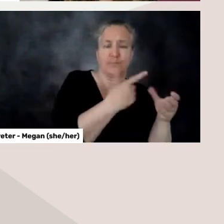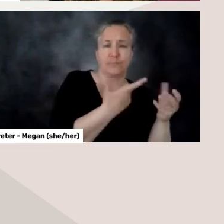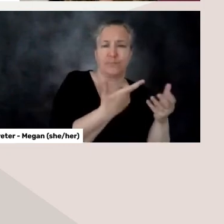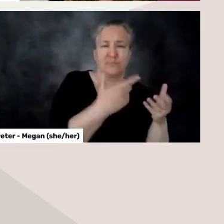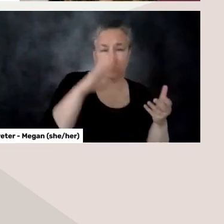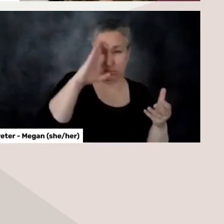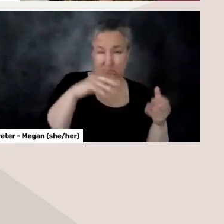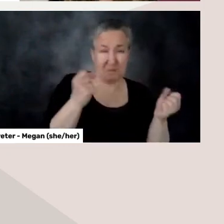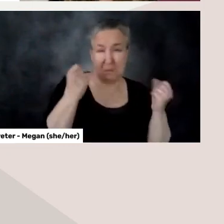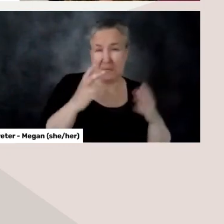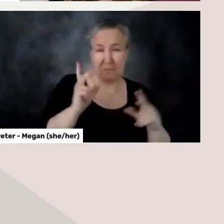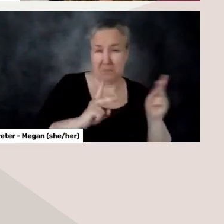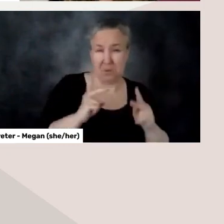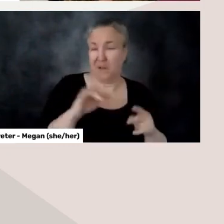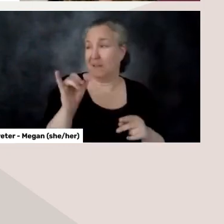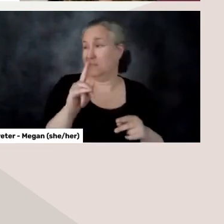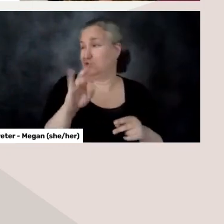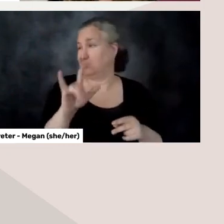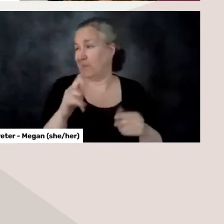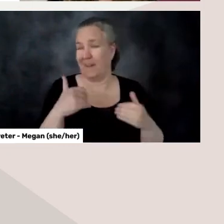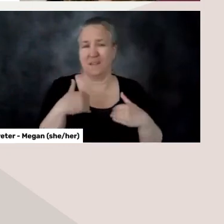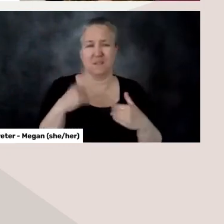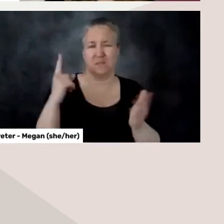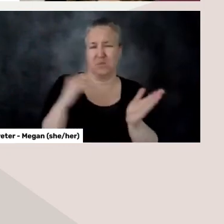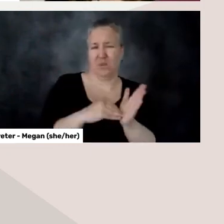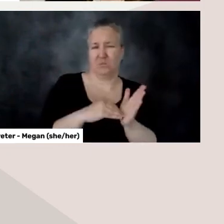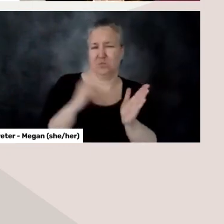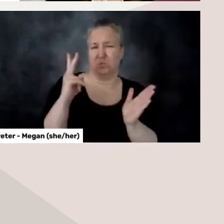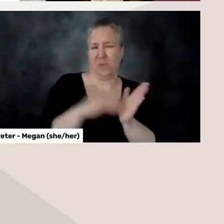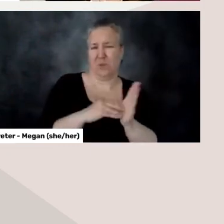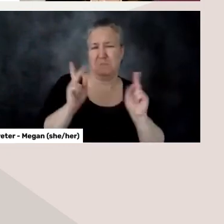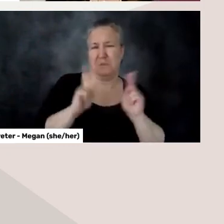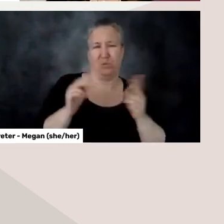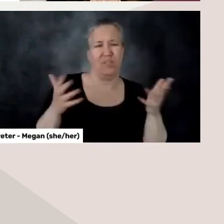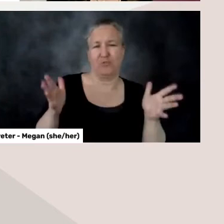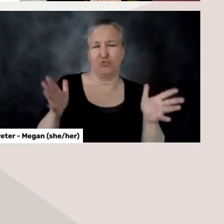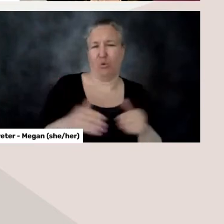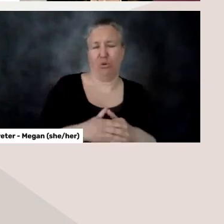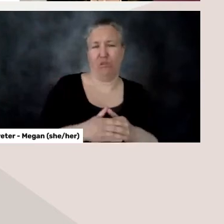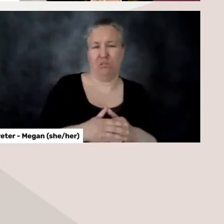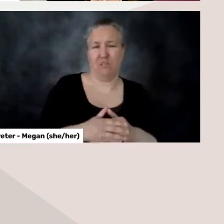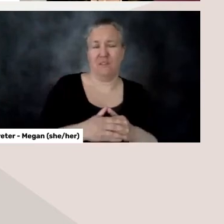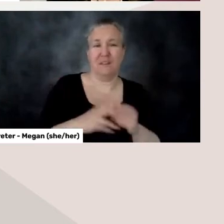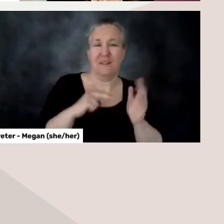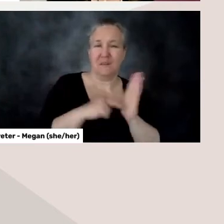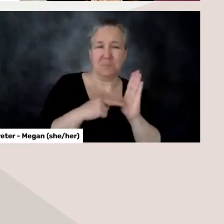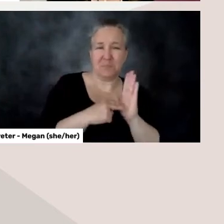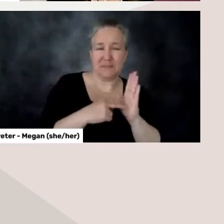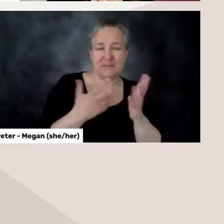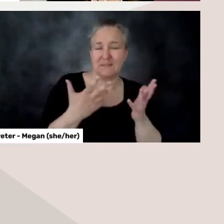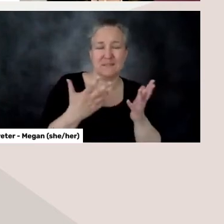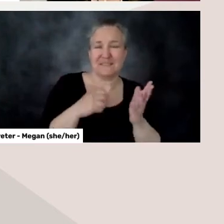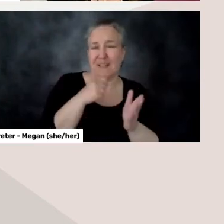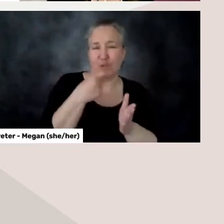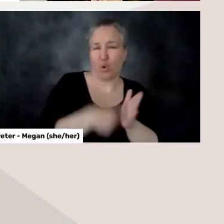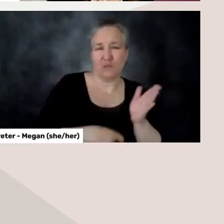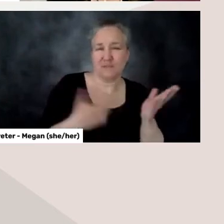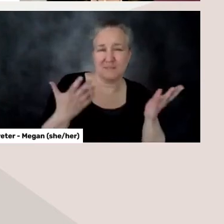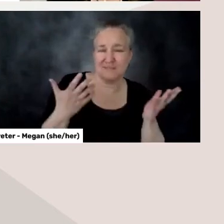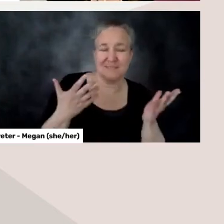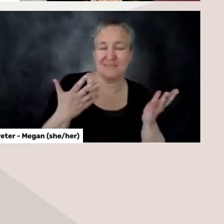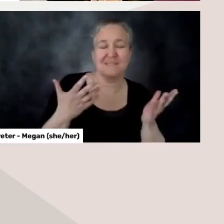many people. Like a trial has like 1,000, 2,000 people. So it's not the cost. Why?